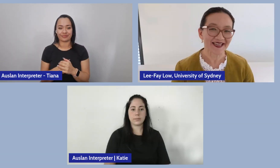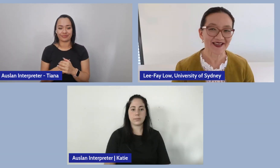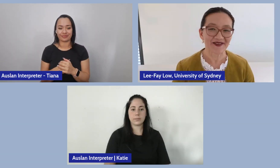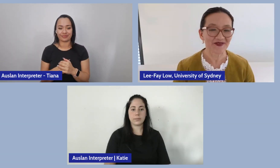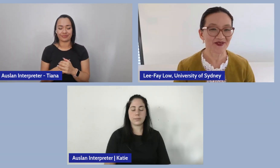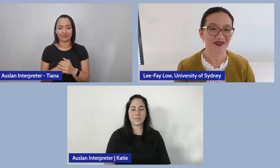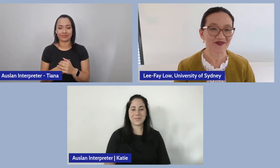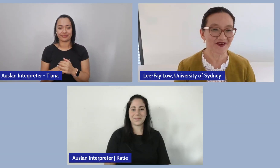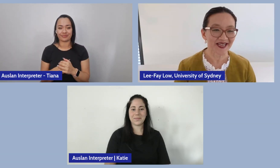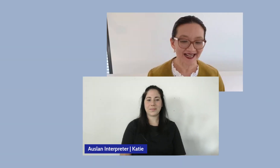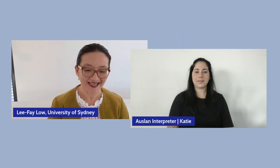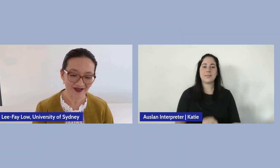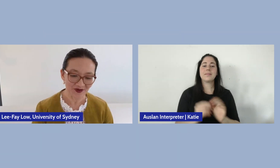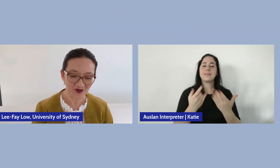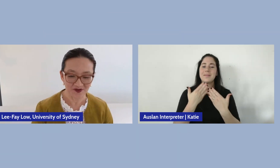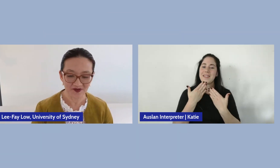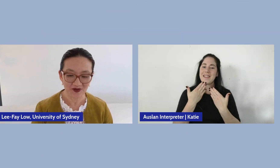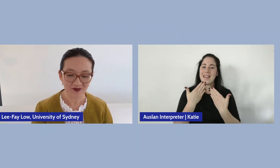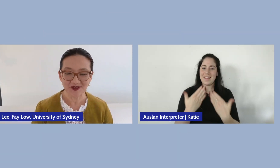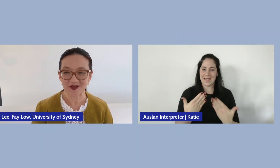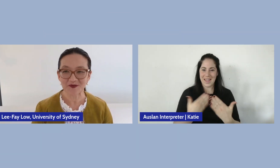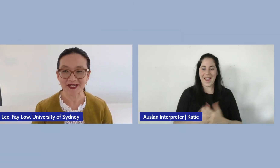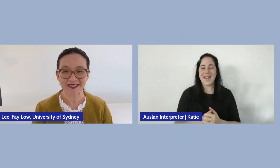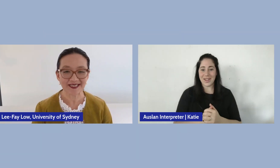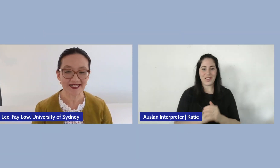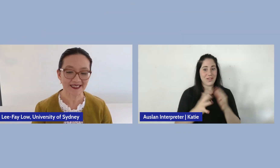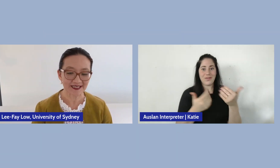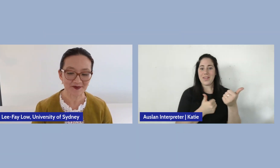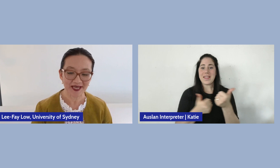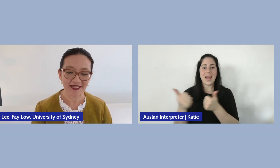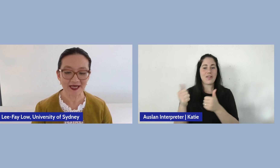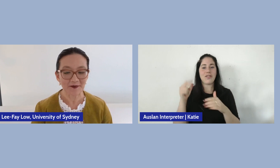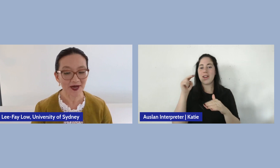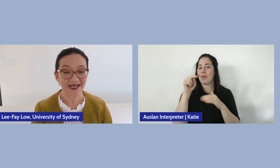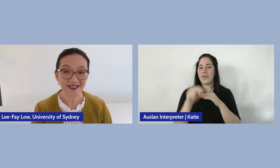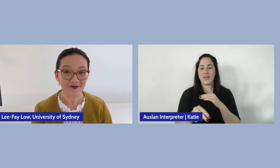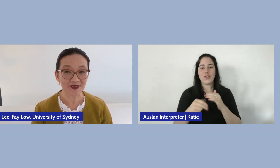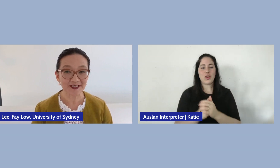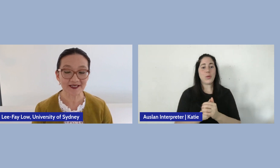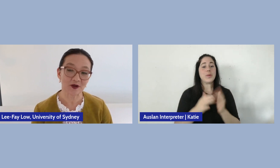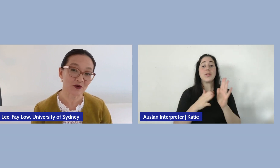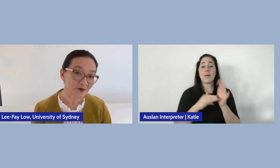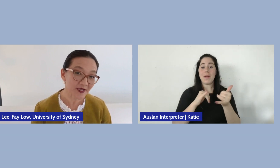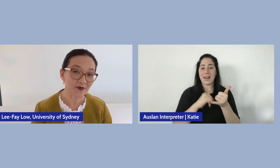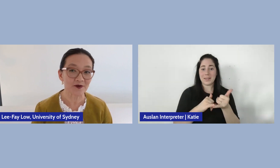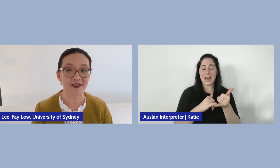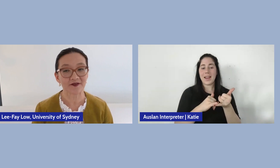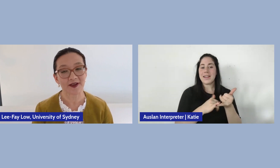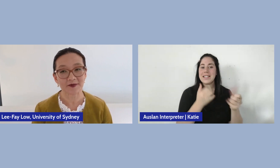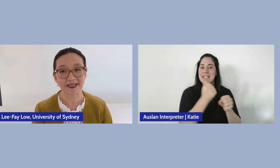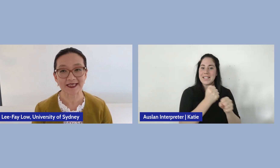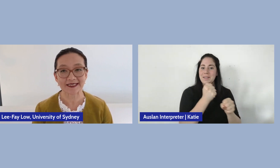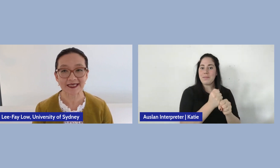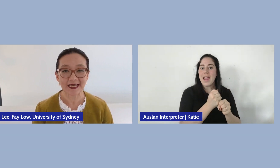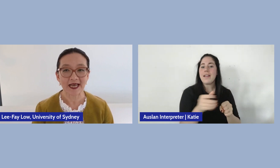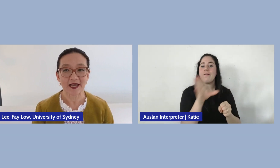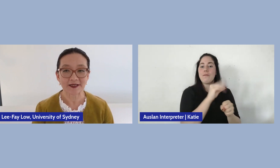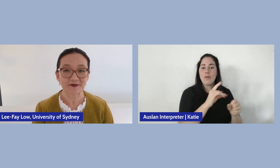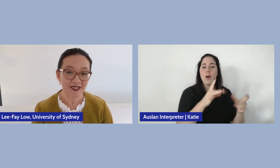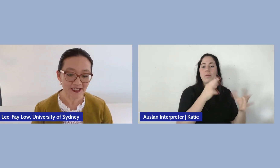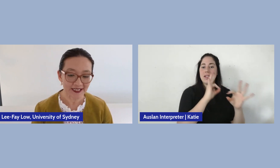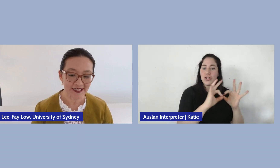Thanks, Bianca, for that very clear overview. So Mindset is made by interpreters, older people and their